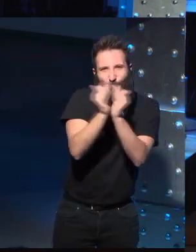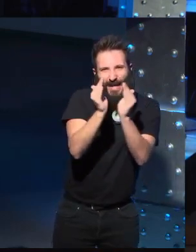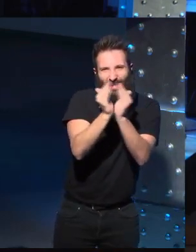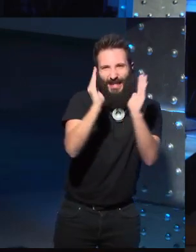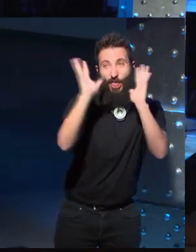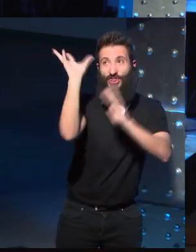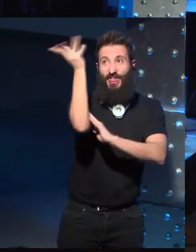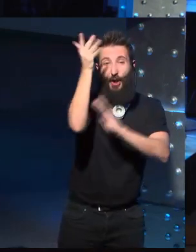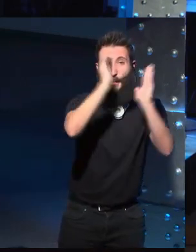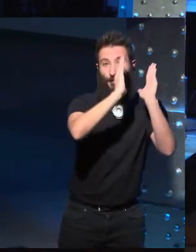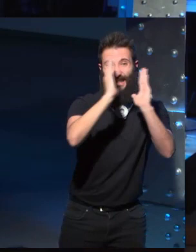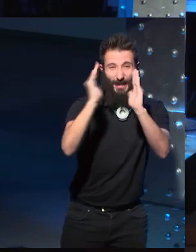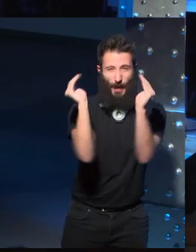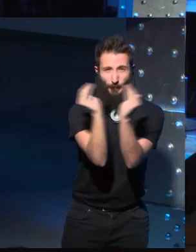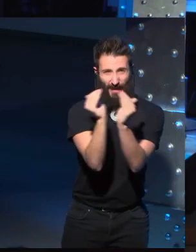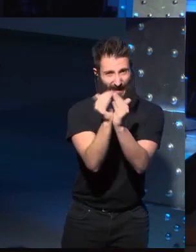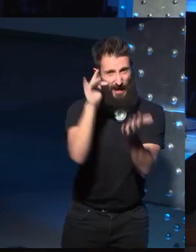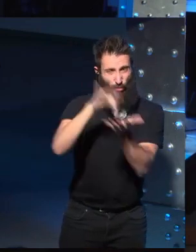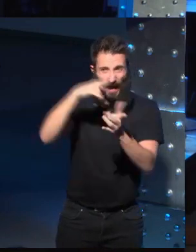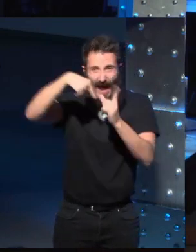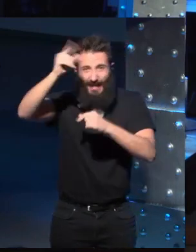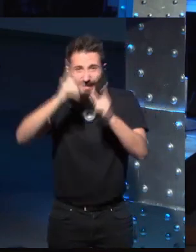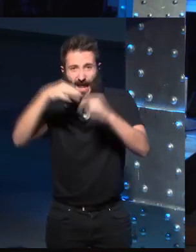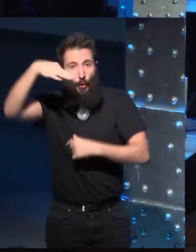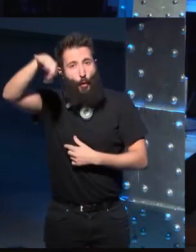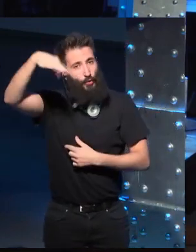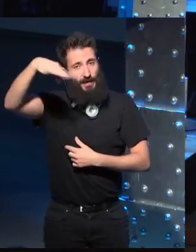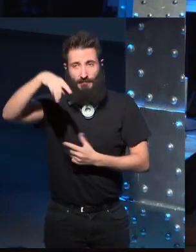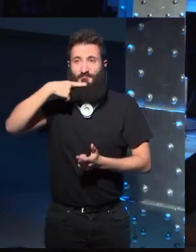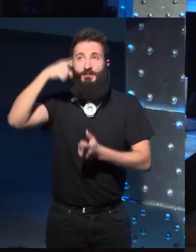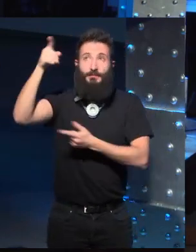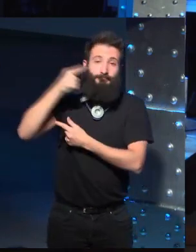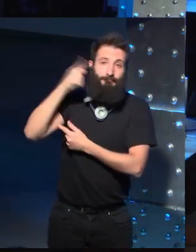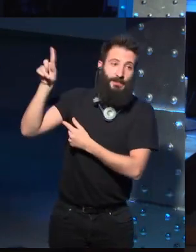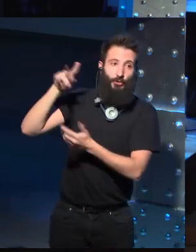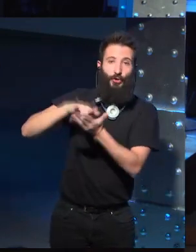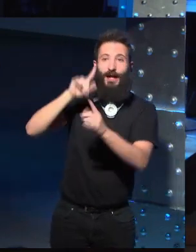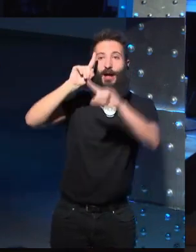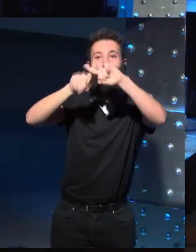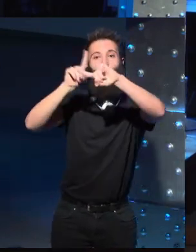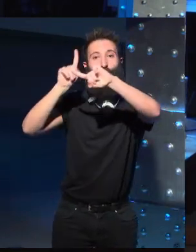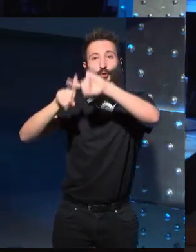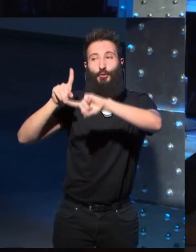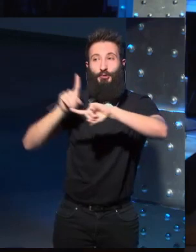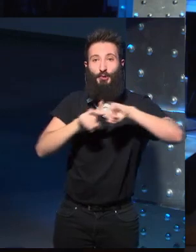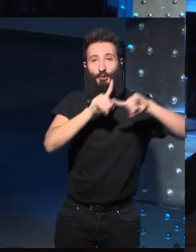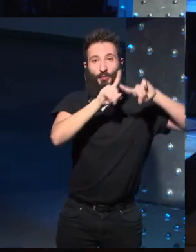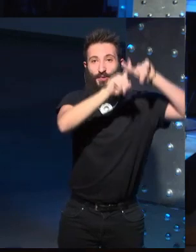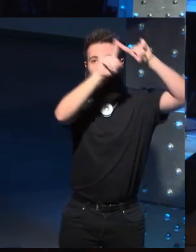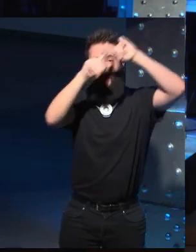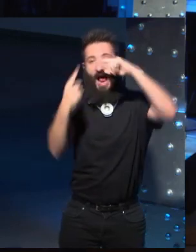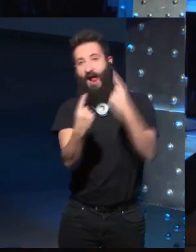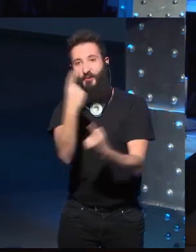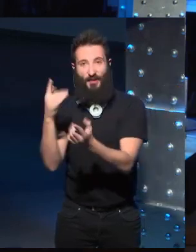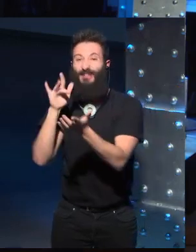only stars here are the ones which are crossed. There's some here as well. These are the